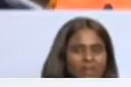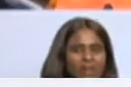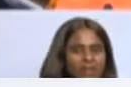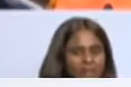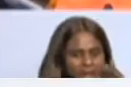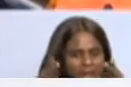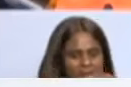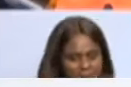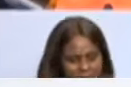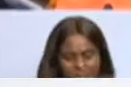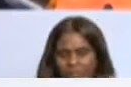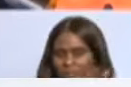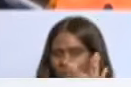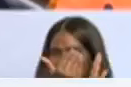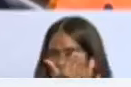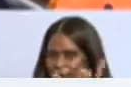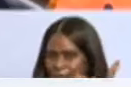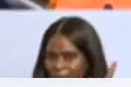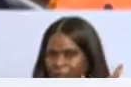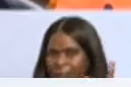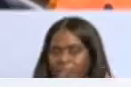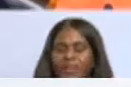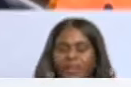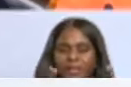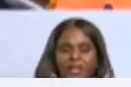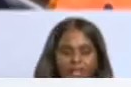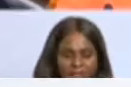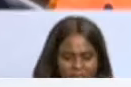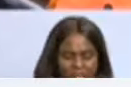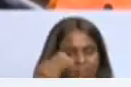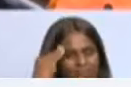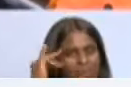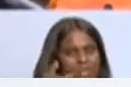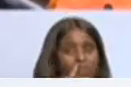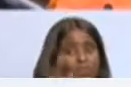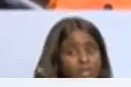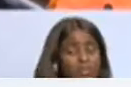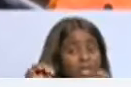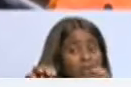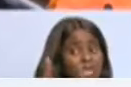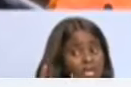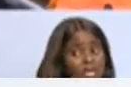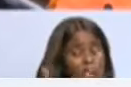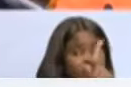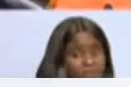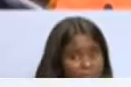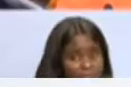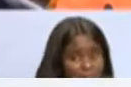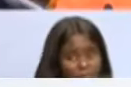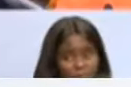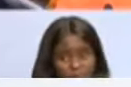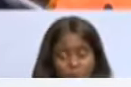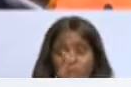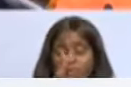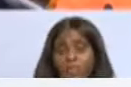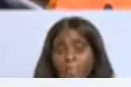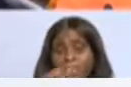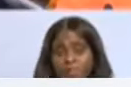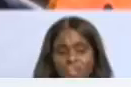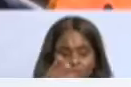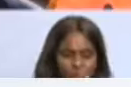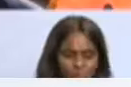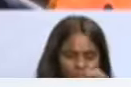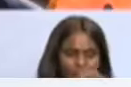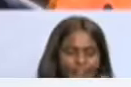our development agenda. It is our conviction that an educated citizenry, Madam Speaker, contributes